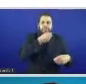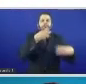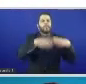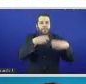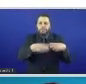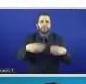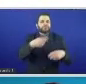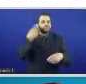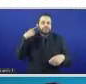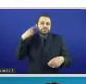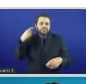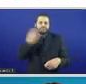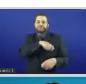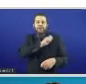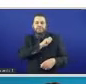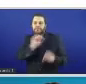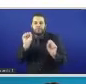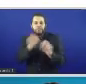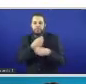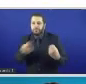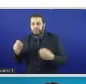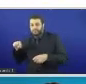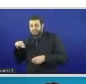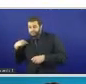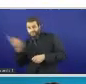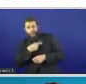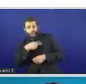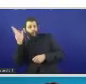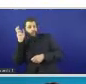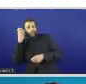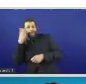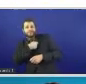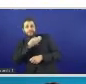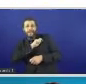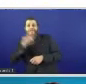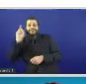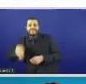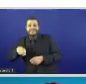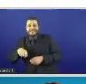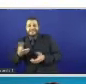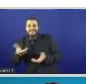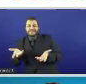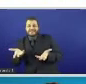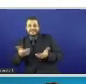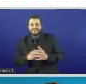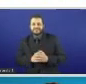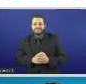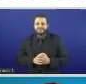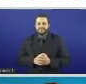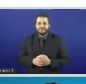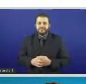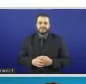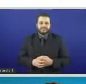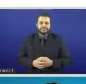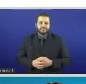We are in Spanish and we are listening to you, Shannon. If we have to listen to you and we try to do